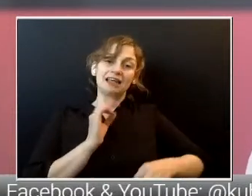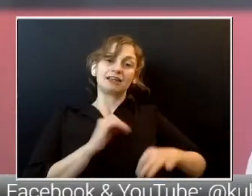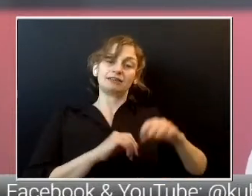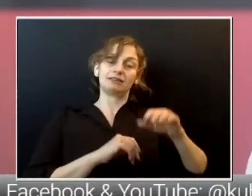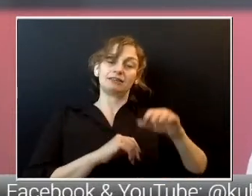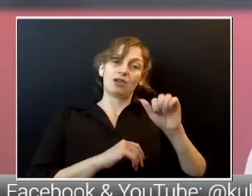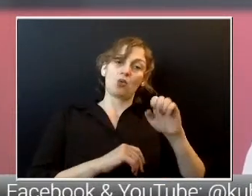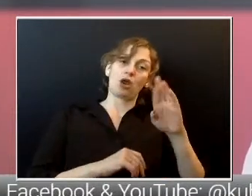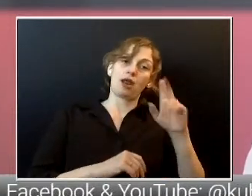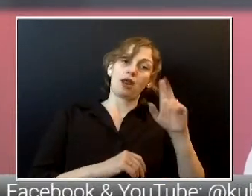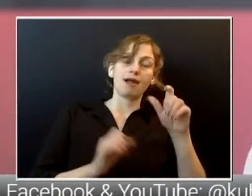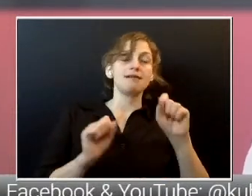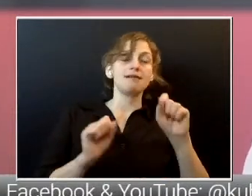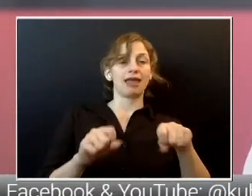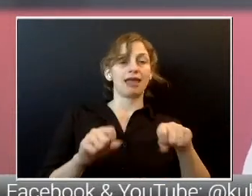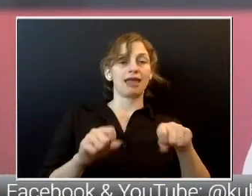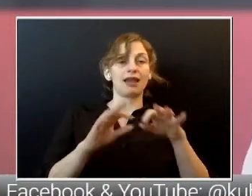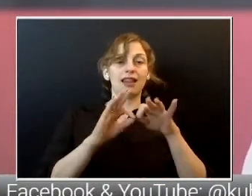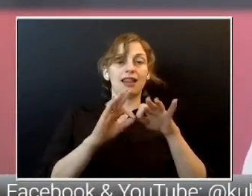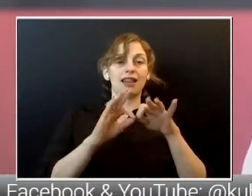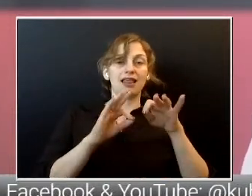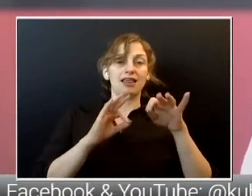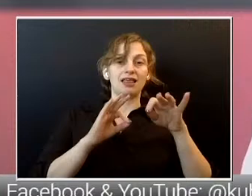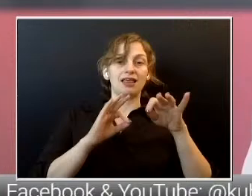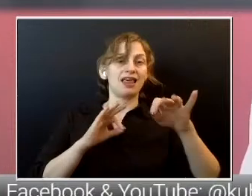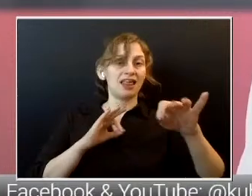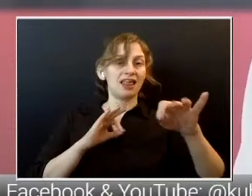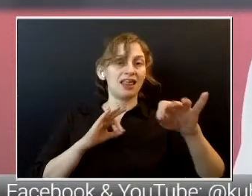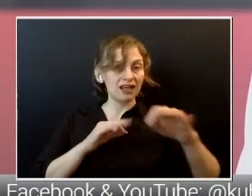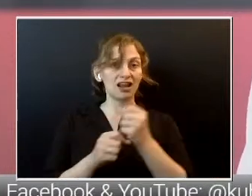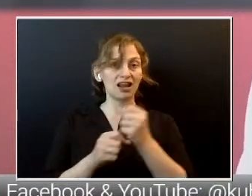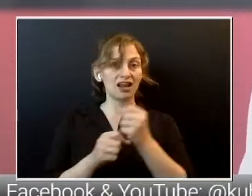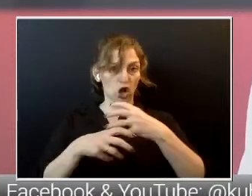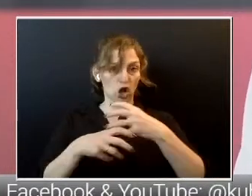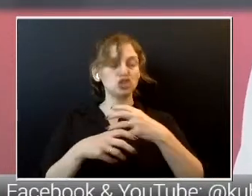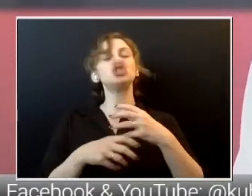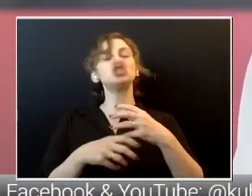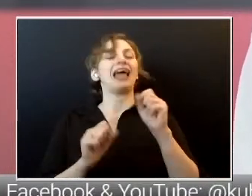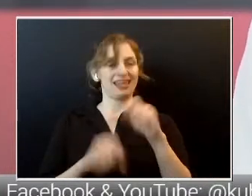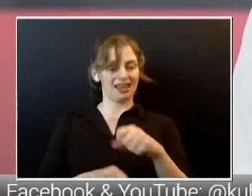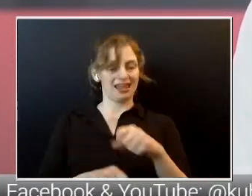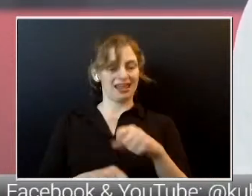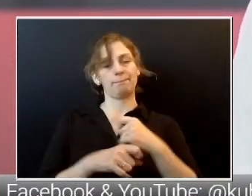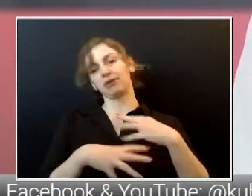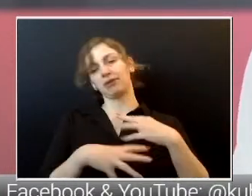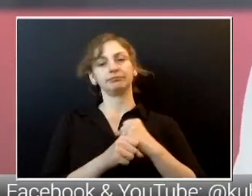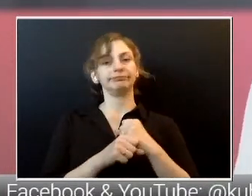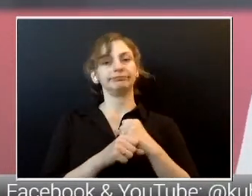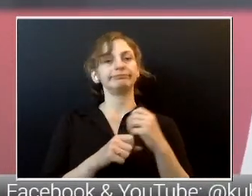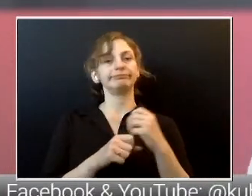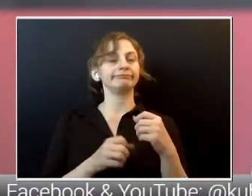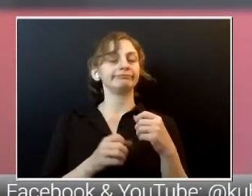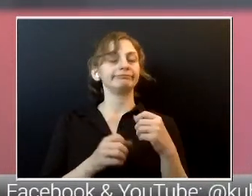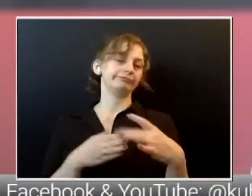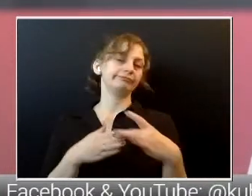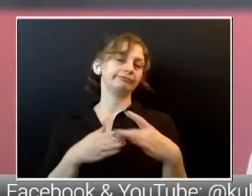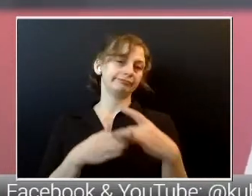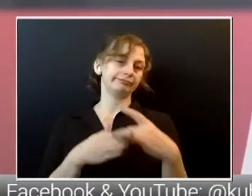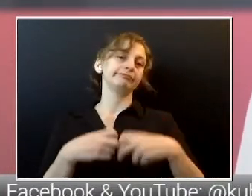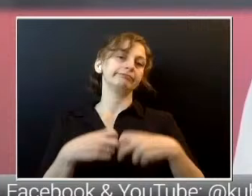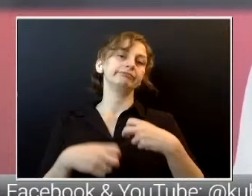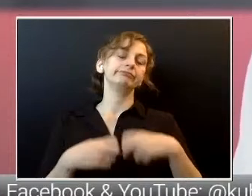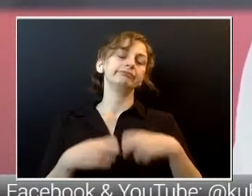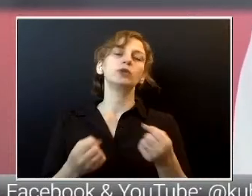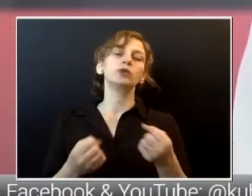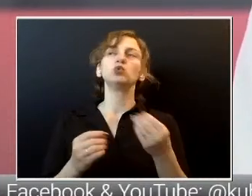it enlarges, then it can rupture and cause problems. So I would say after, say, 5 years,